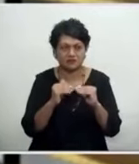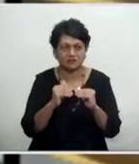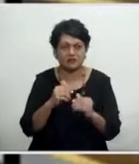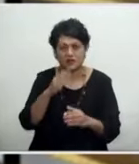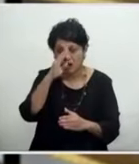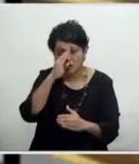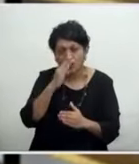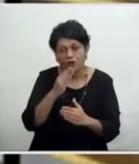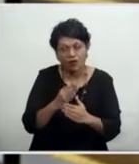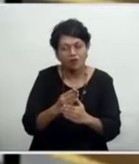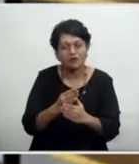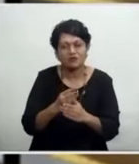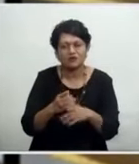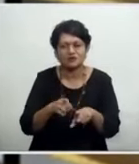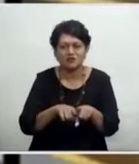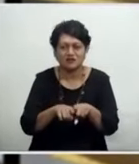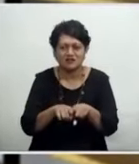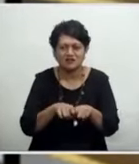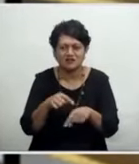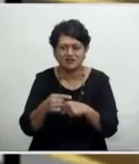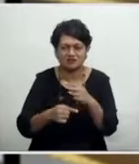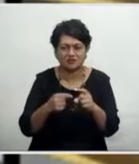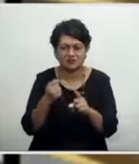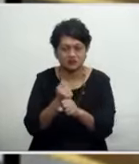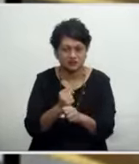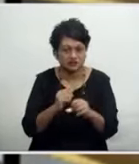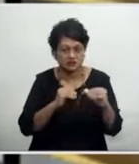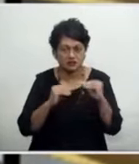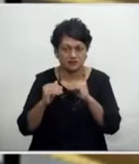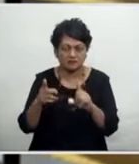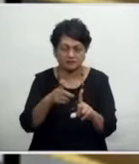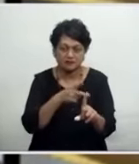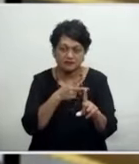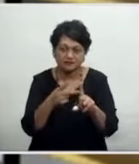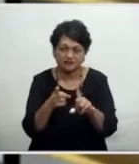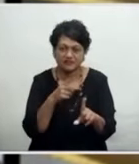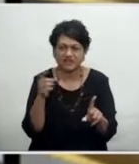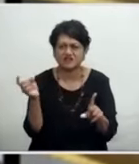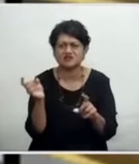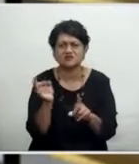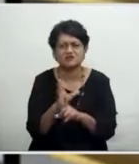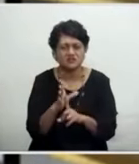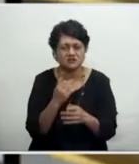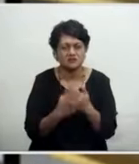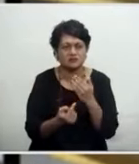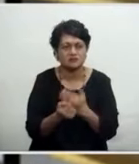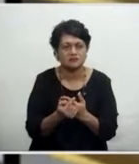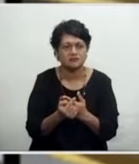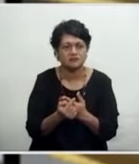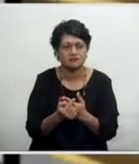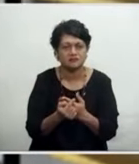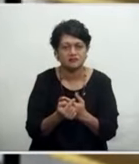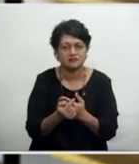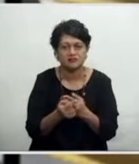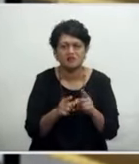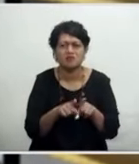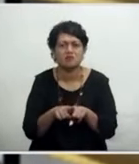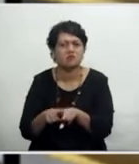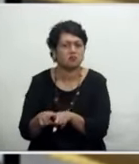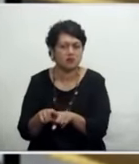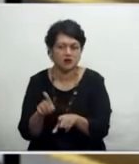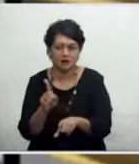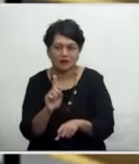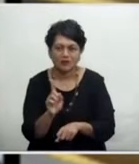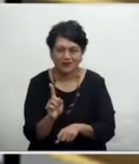learn about gender-based violence, especially the concept, the definition, and